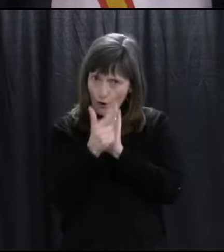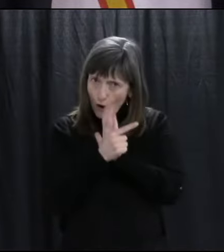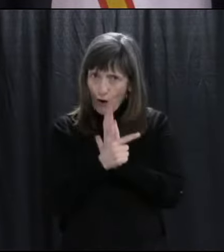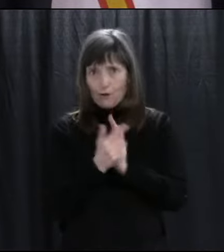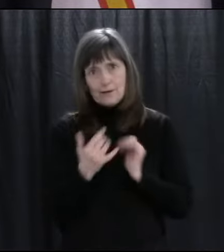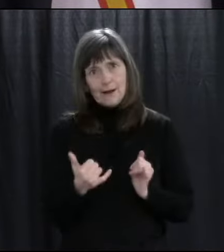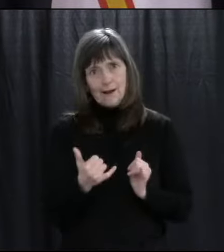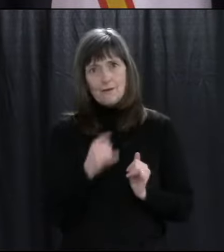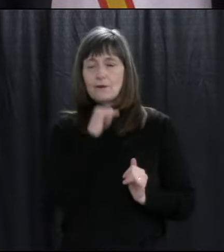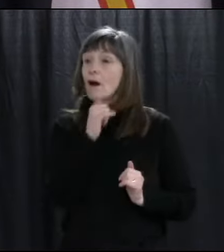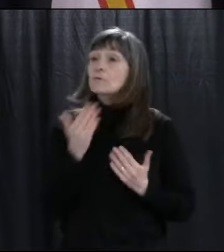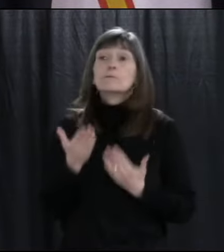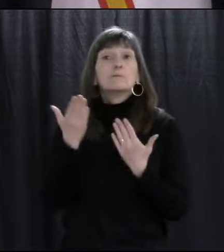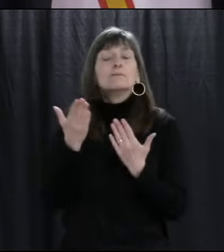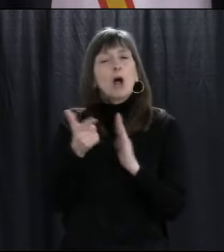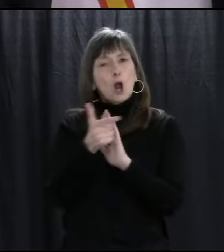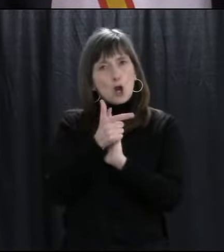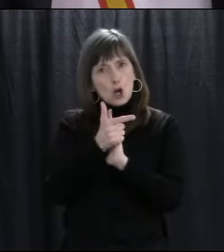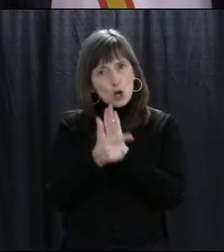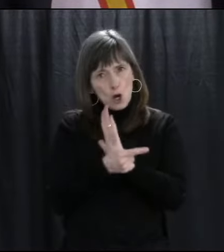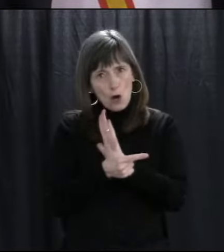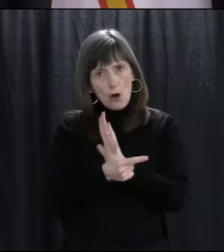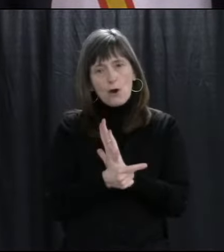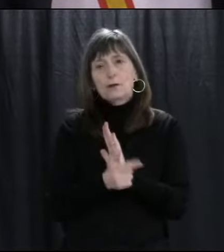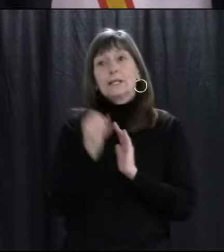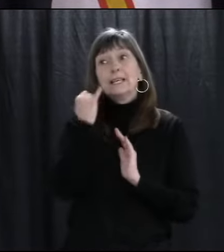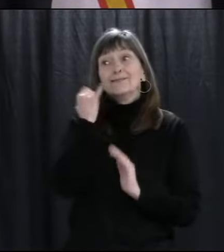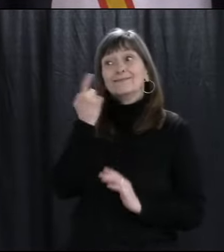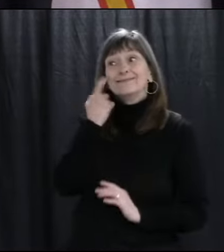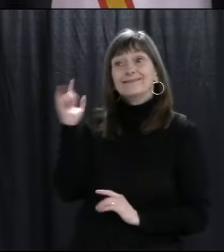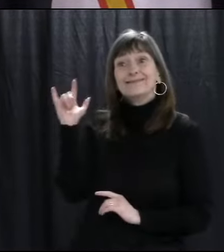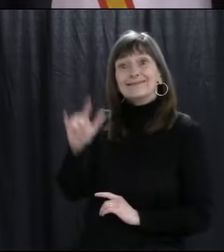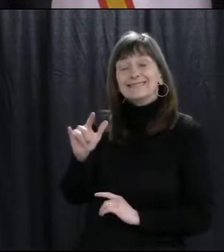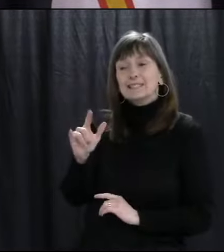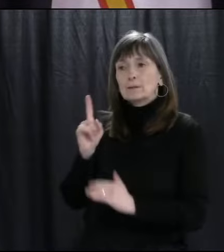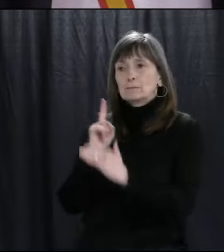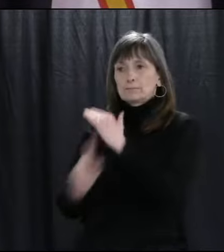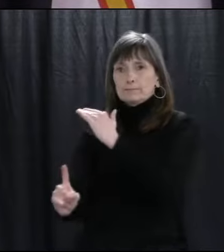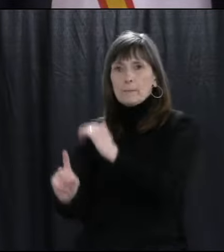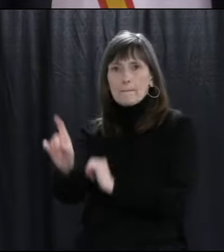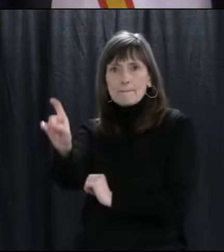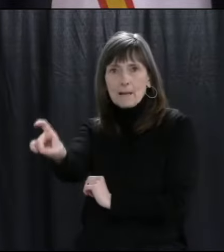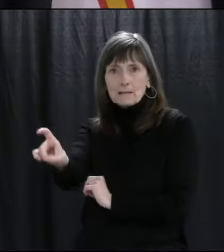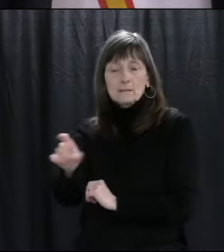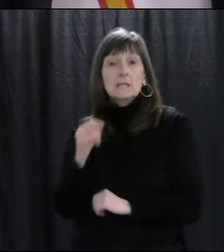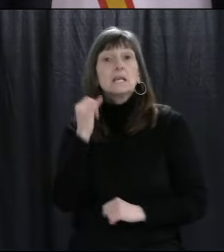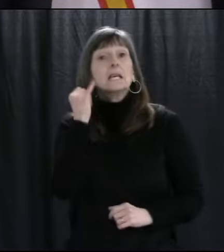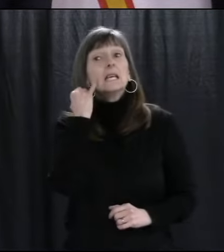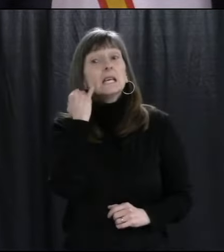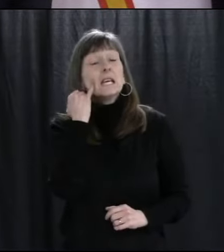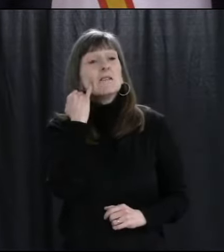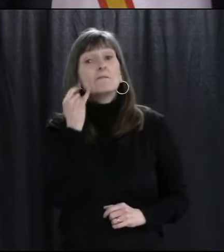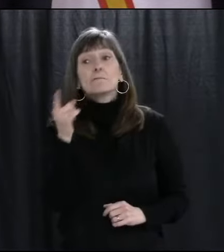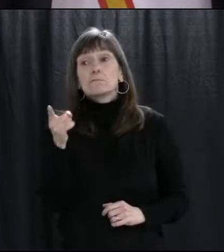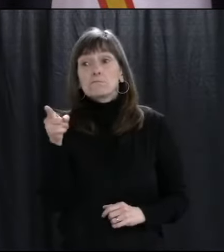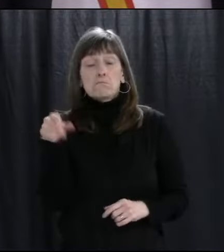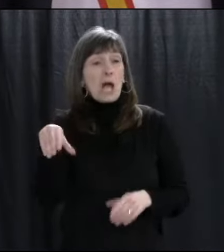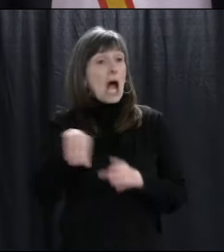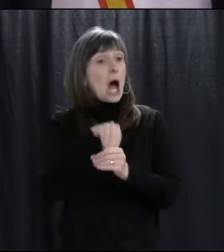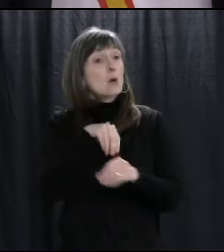you must stay at home. Certainly, if someone is out going for a walk in the neighborhood, that is okay to